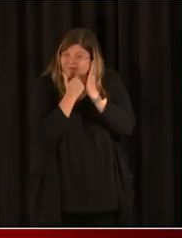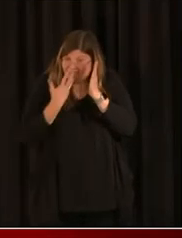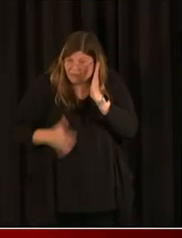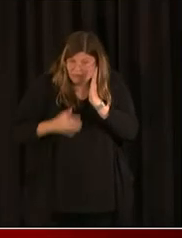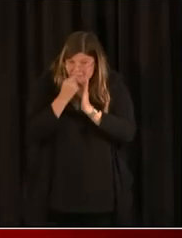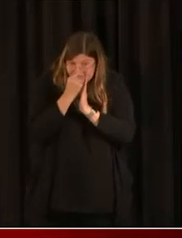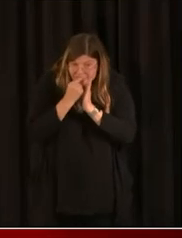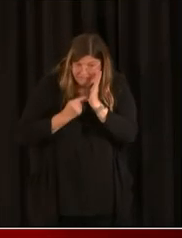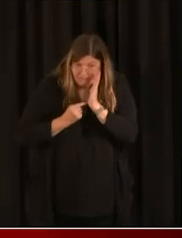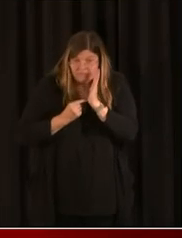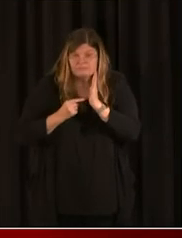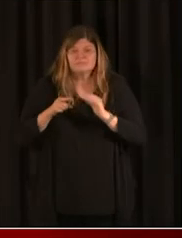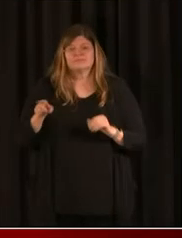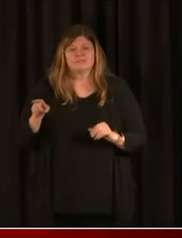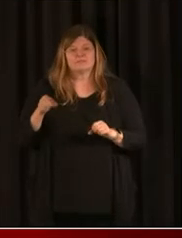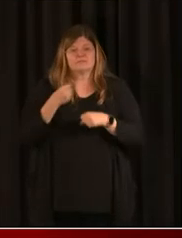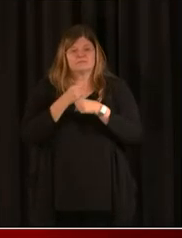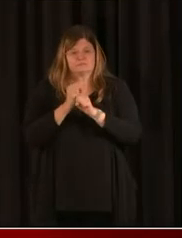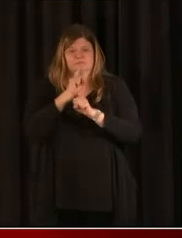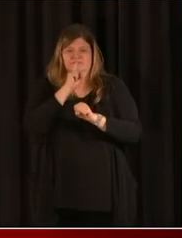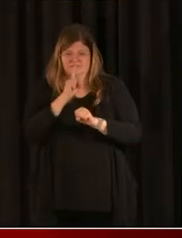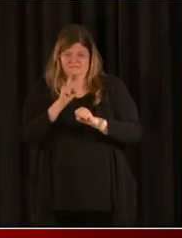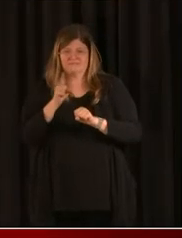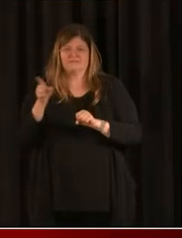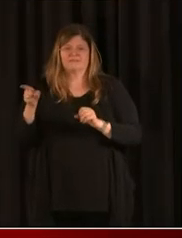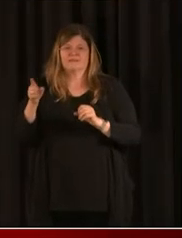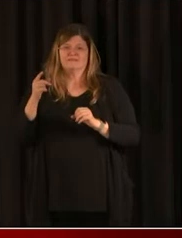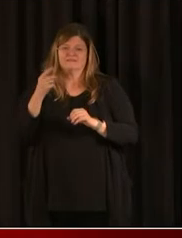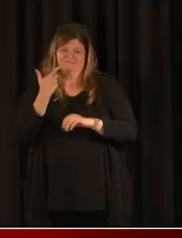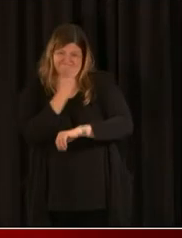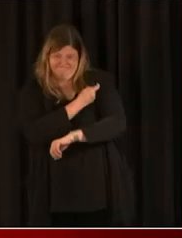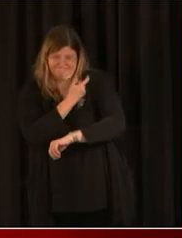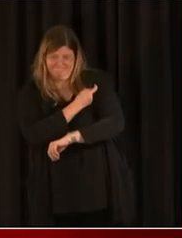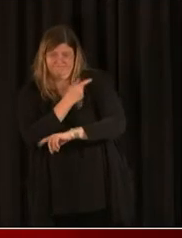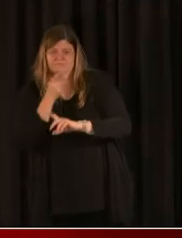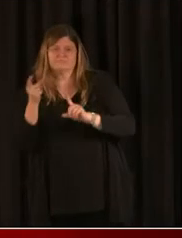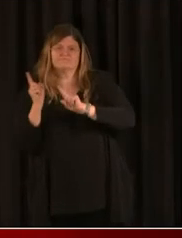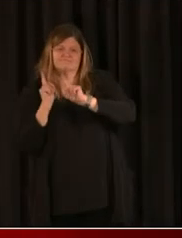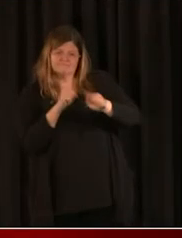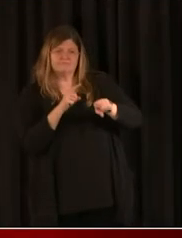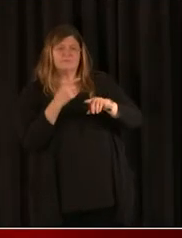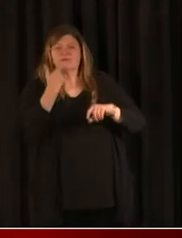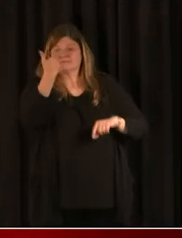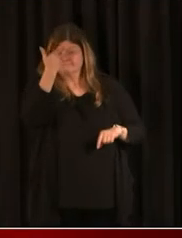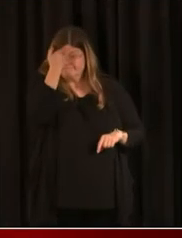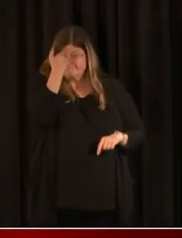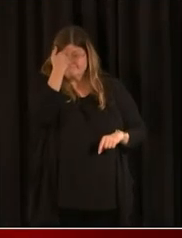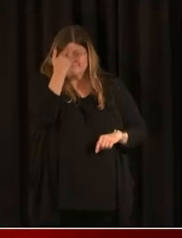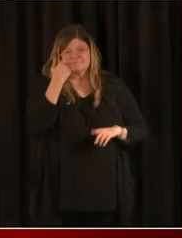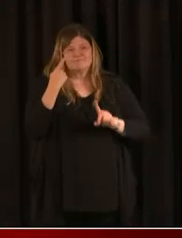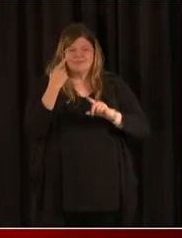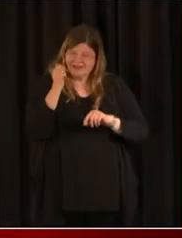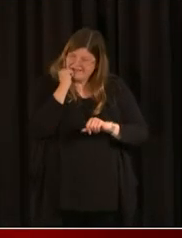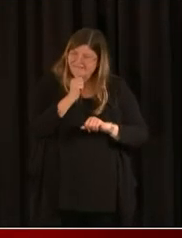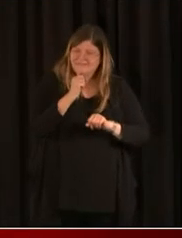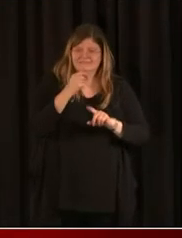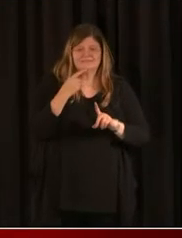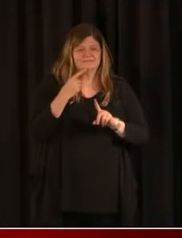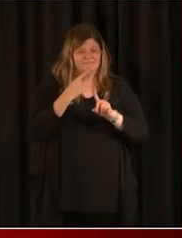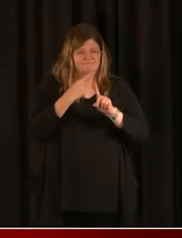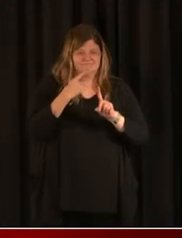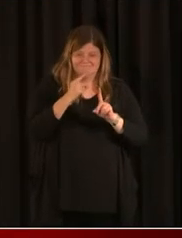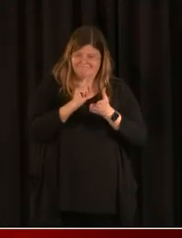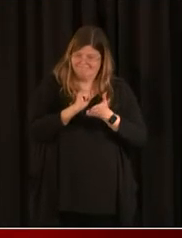acknowledge their willingness to participate in our daily temperature screenings. And we, most importantly, want our families to be sure that